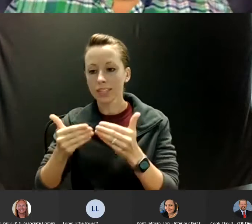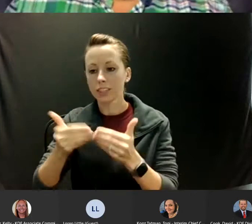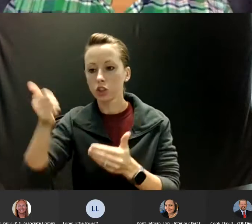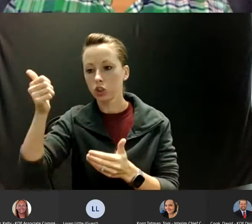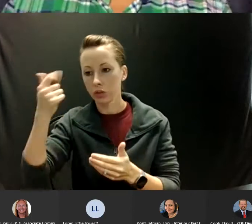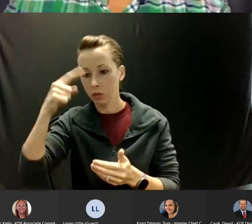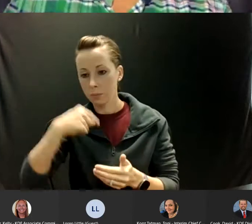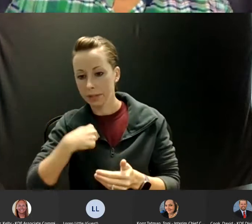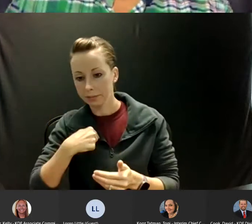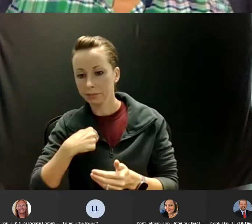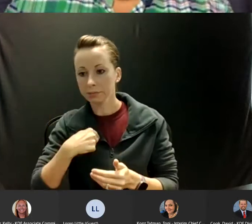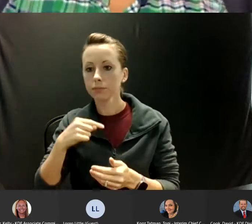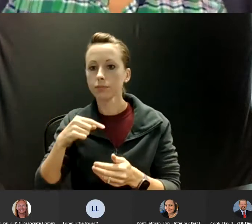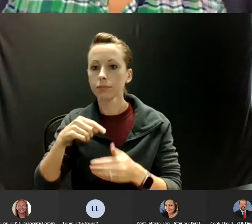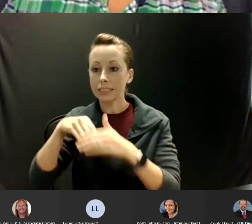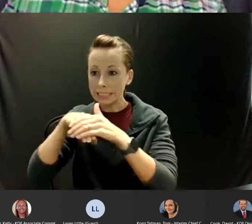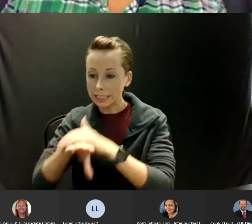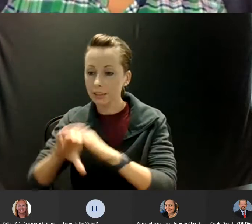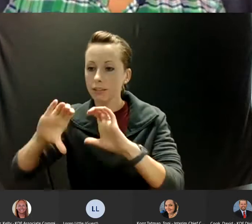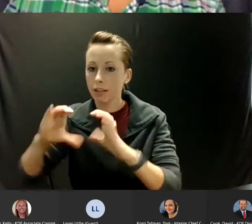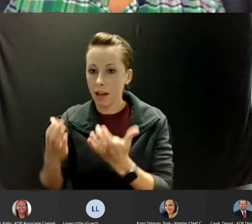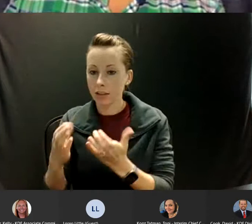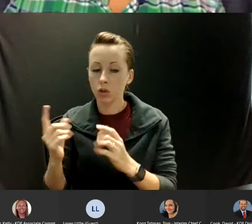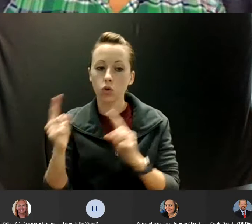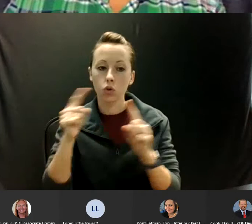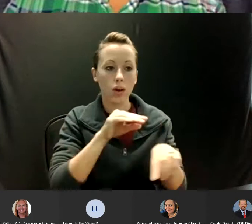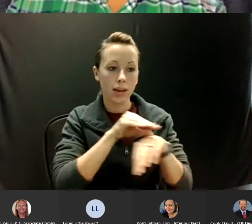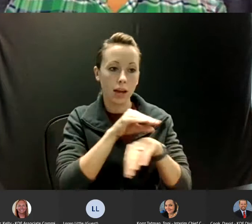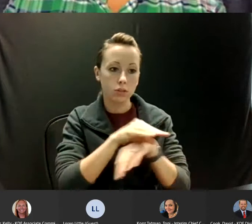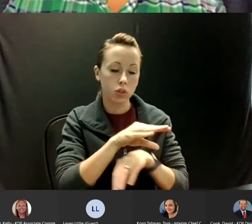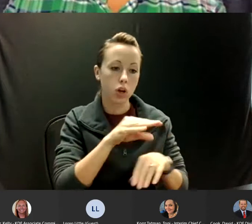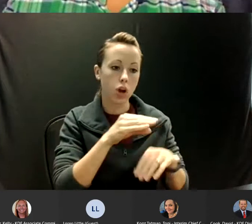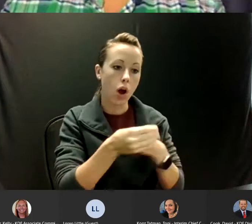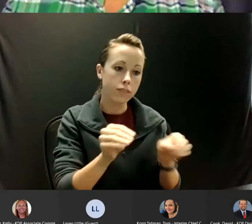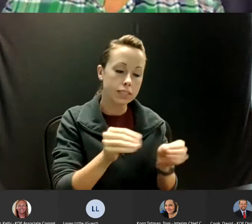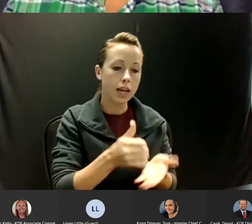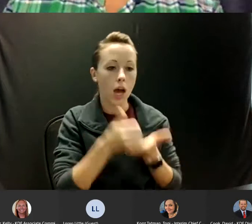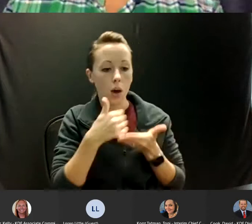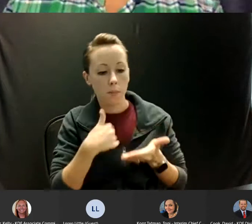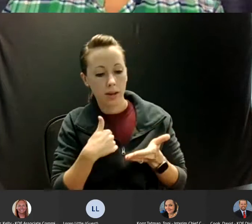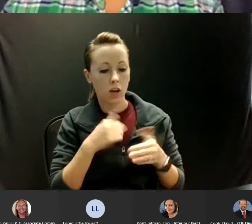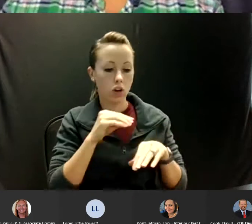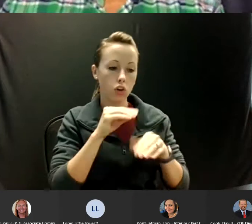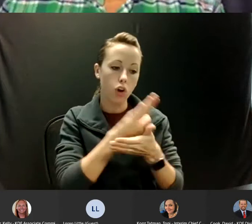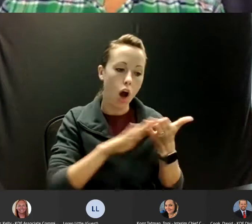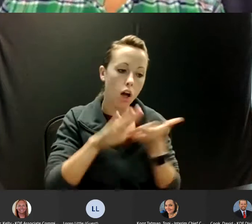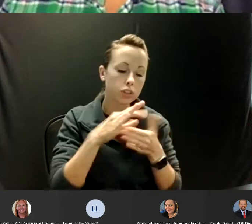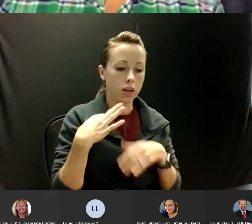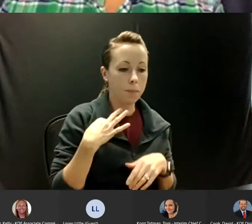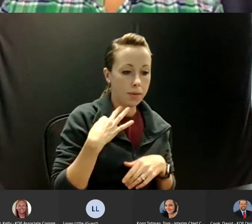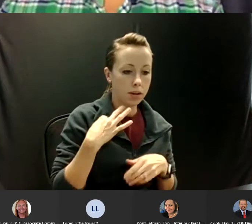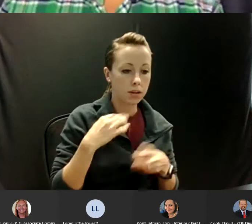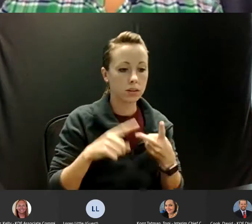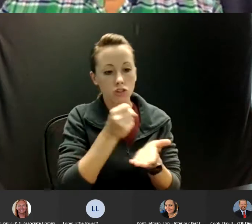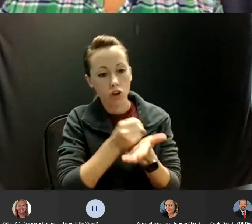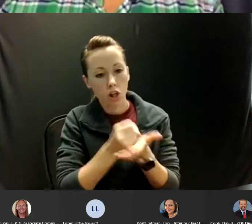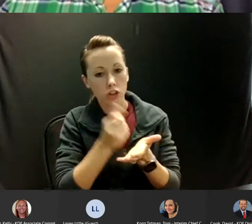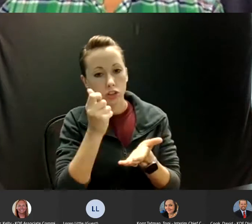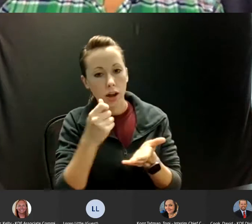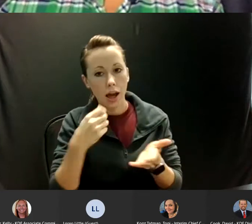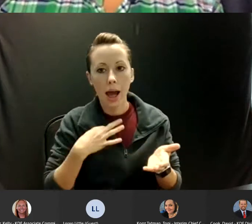to be in person, to walk to my counselor's office to seek help with college applications and scholarship applications. Whereas if I